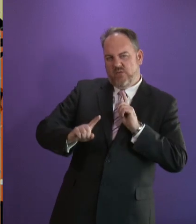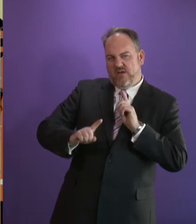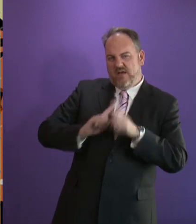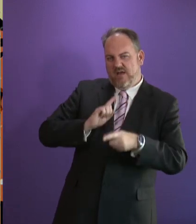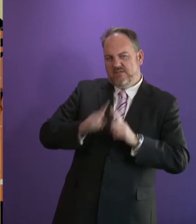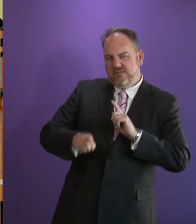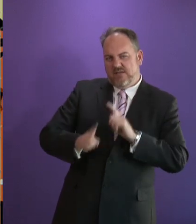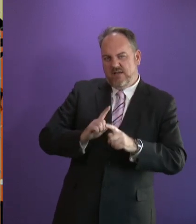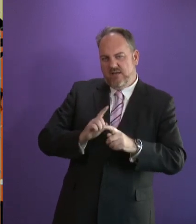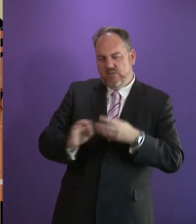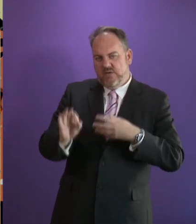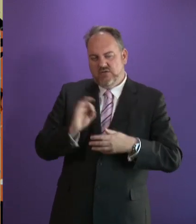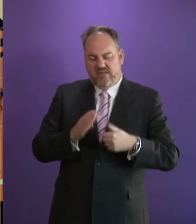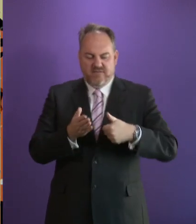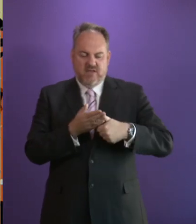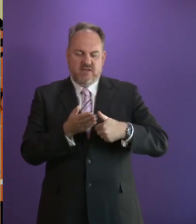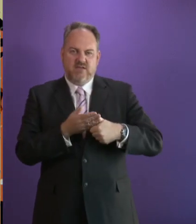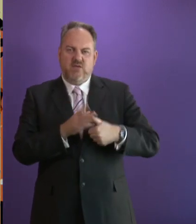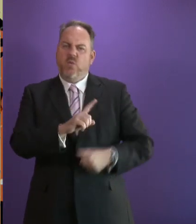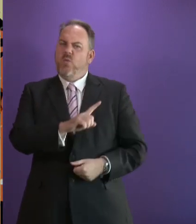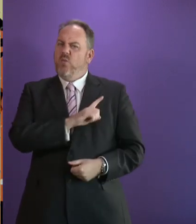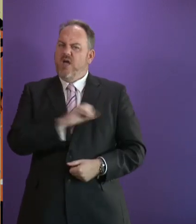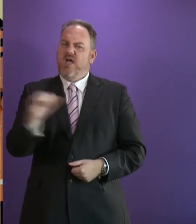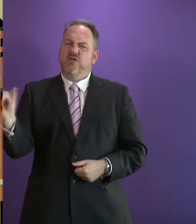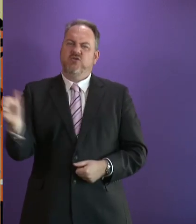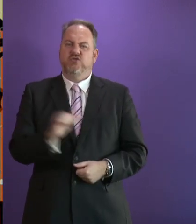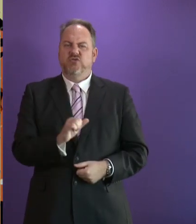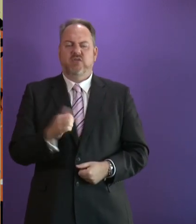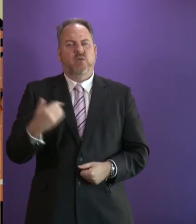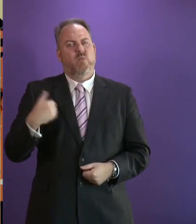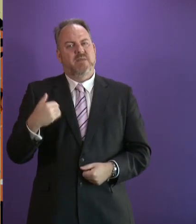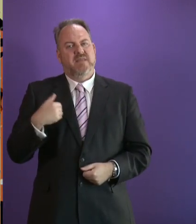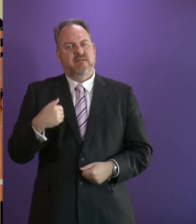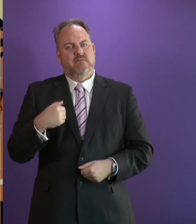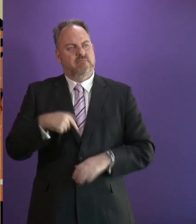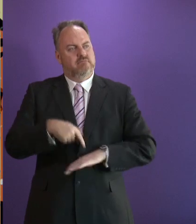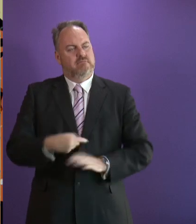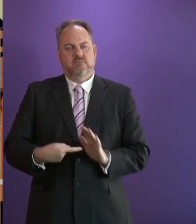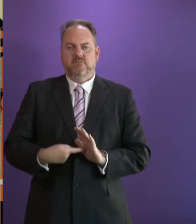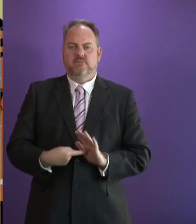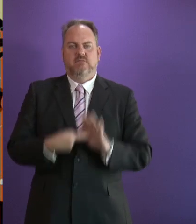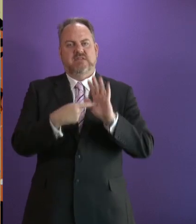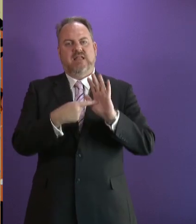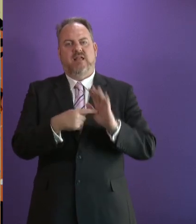today. And the first is, why should women stand for election? Well, I think you've